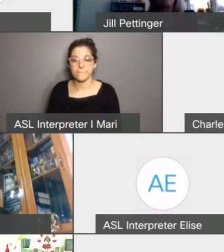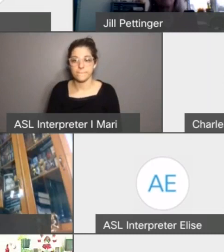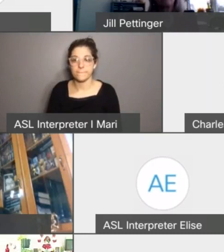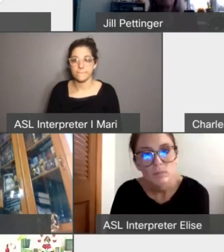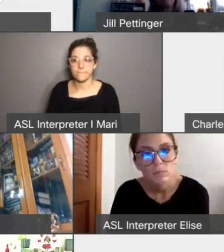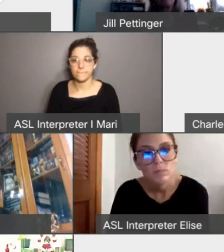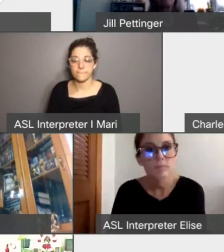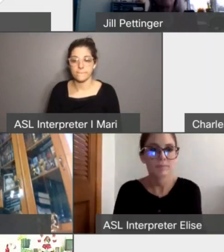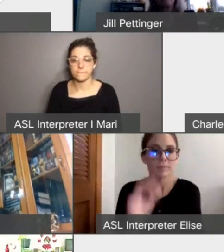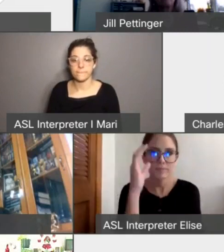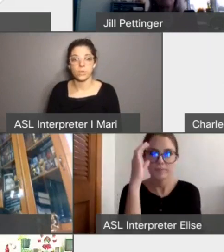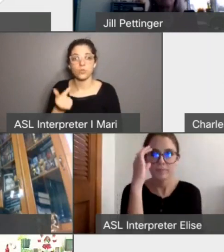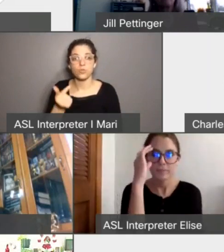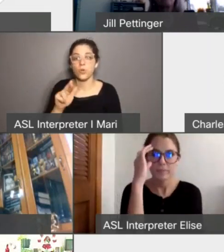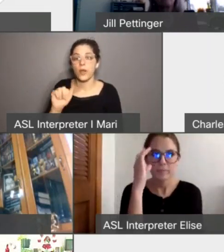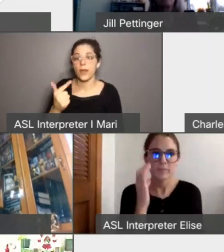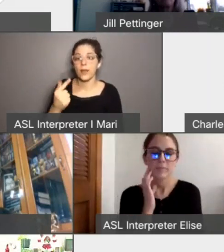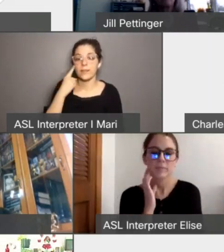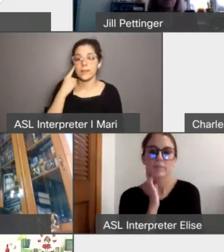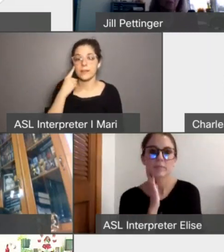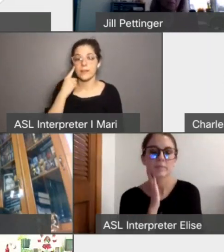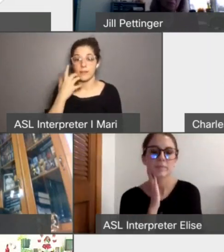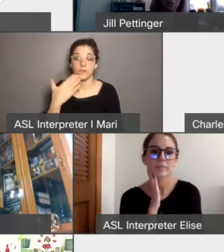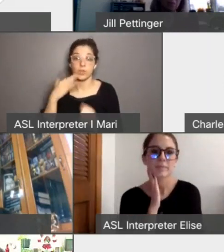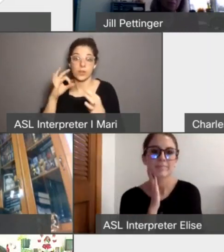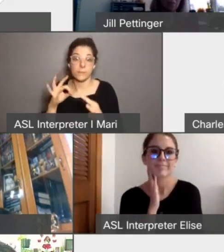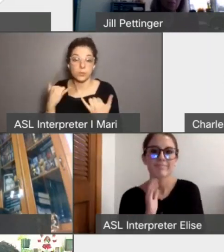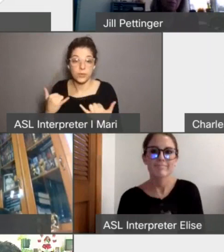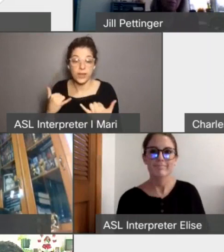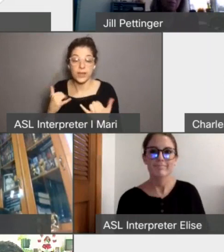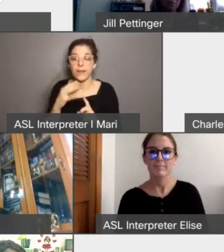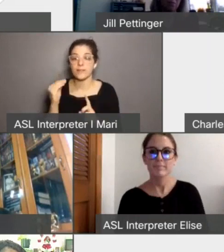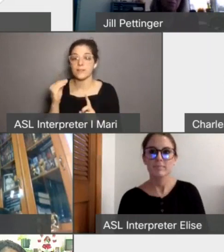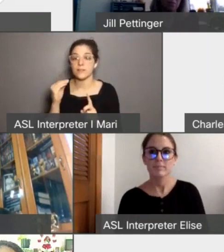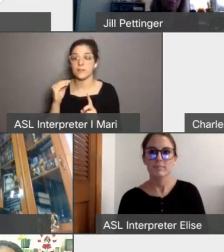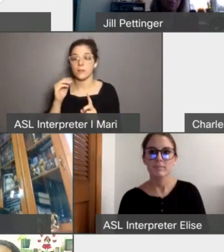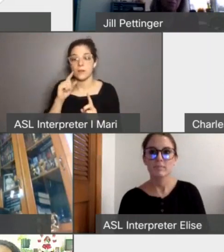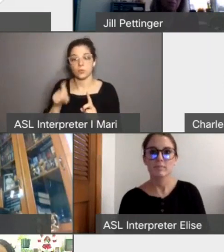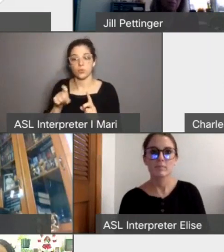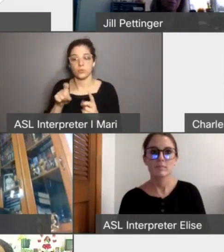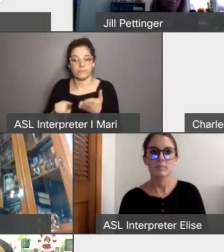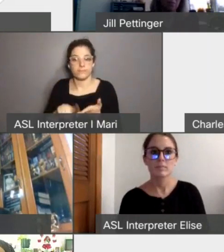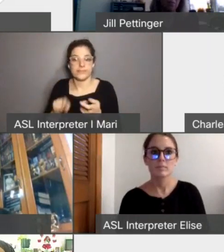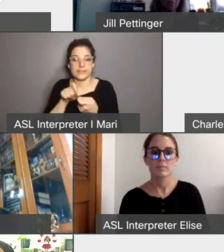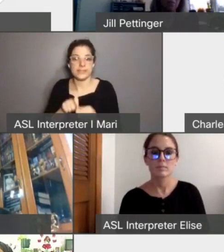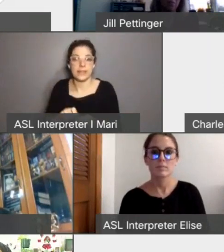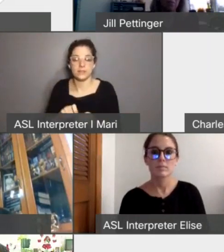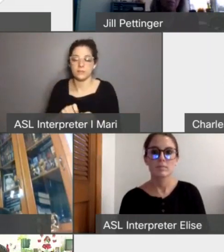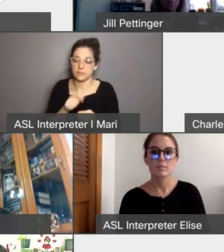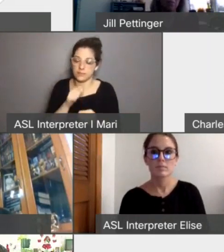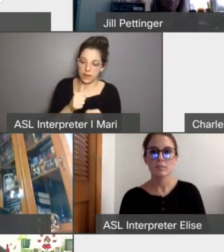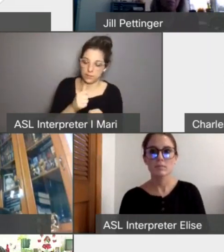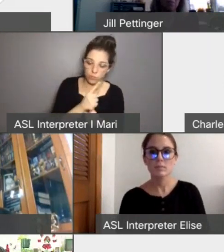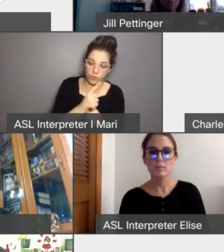So I guess, Greg, I think there was a lot of good input today, and we'll have to dig into the details, probably not the